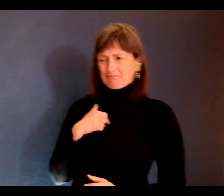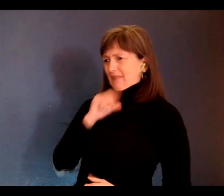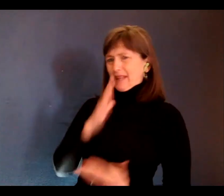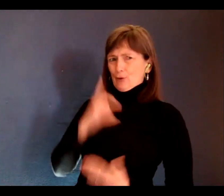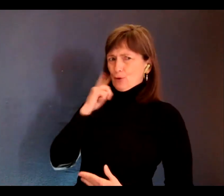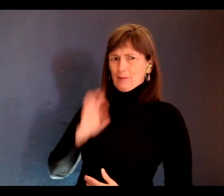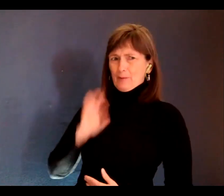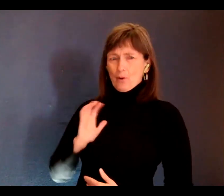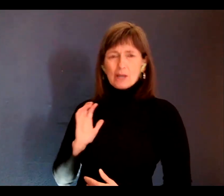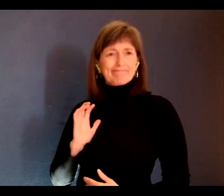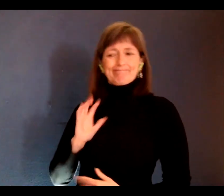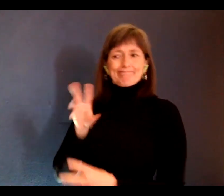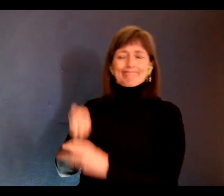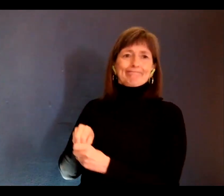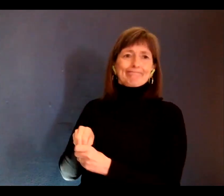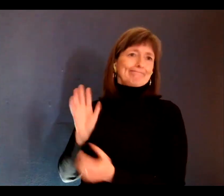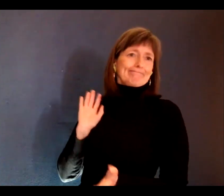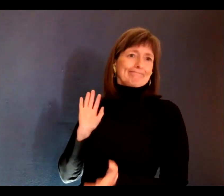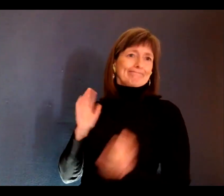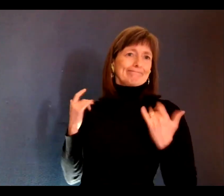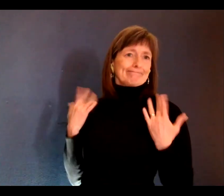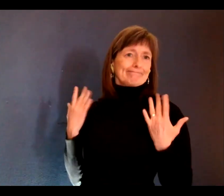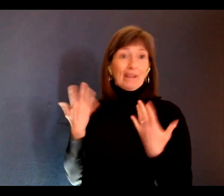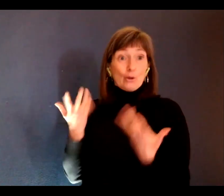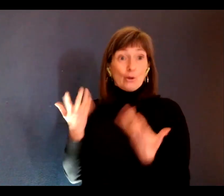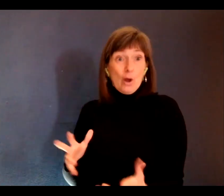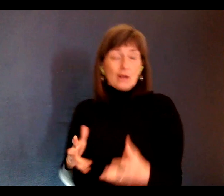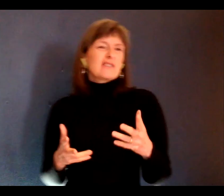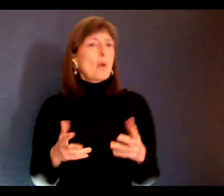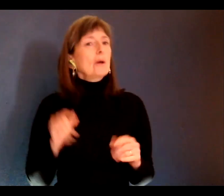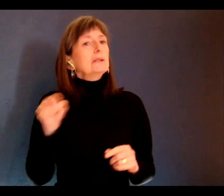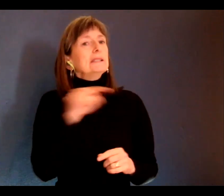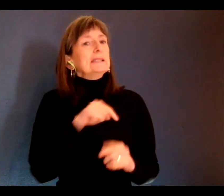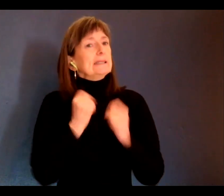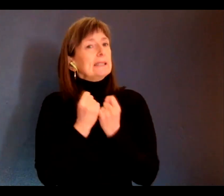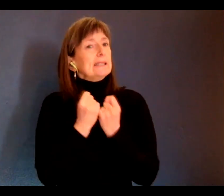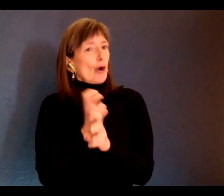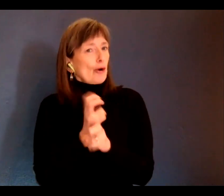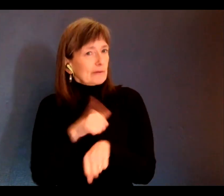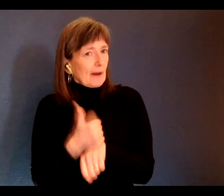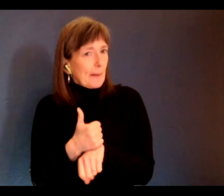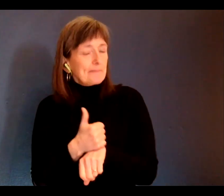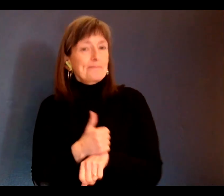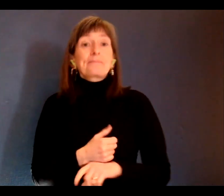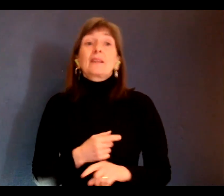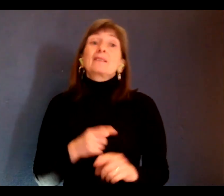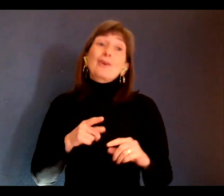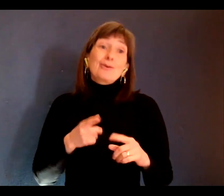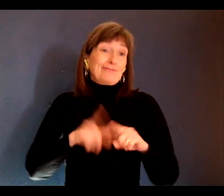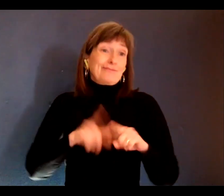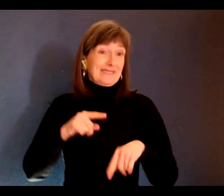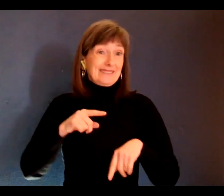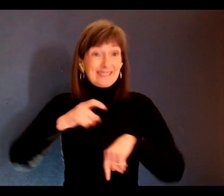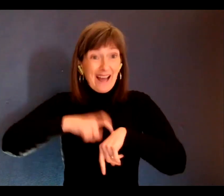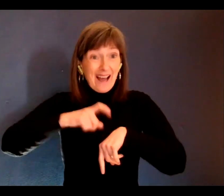challenges. So the time can vary depending on the urgency of the situation. You